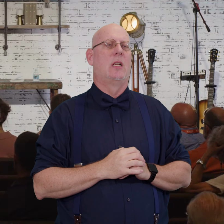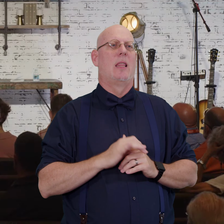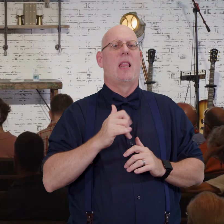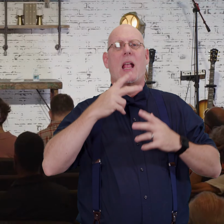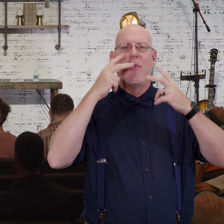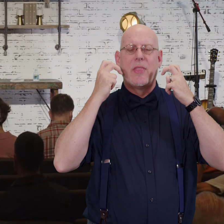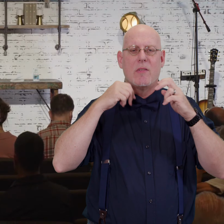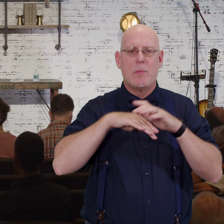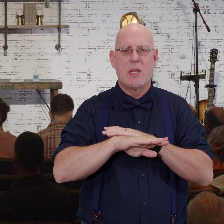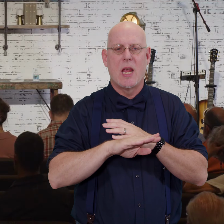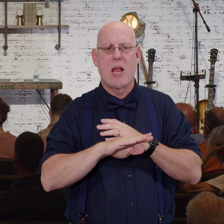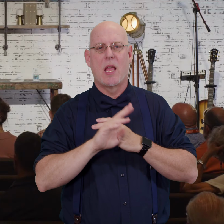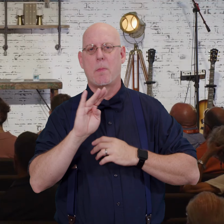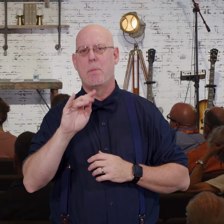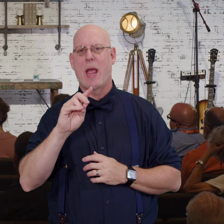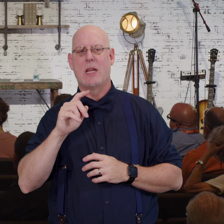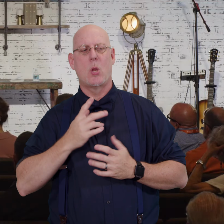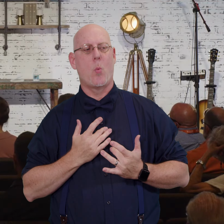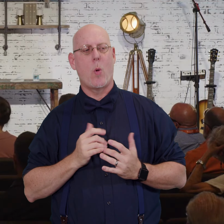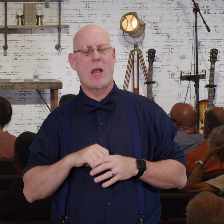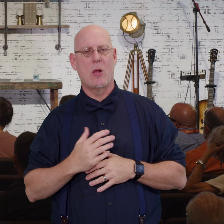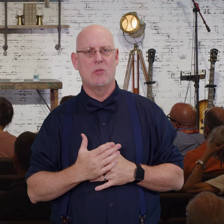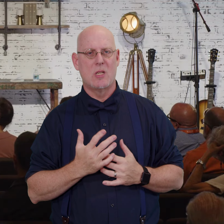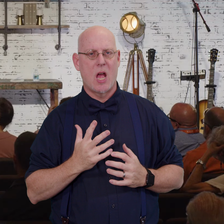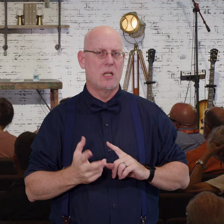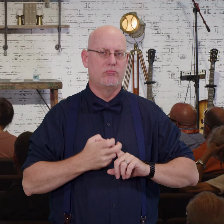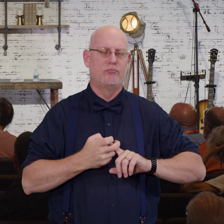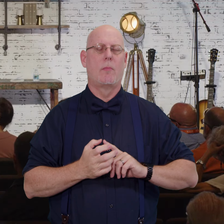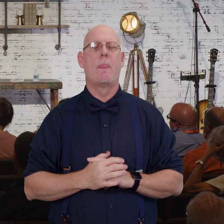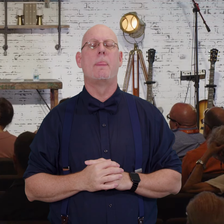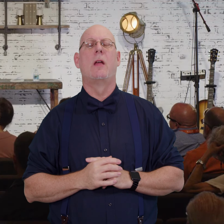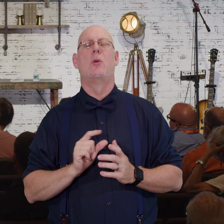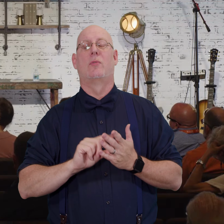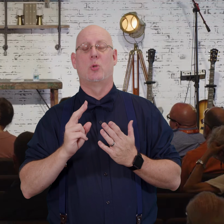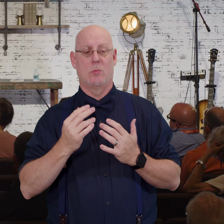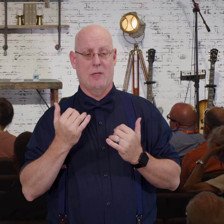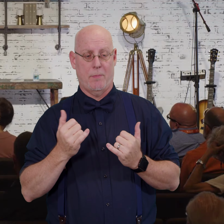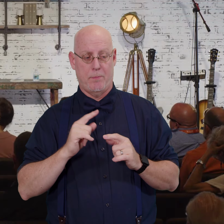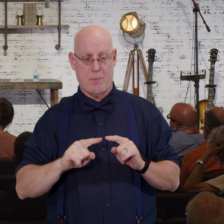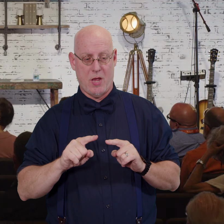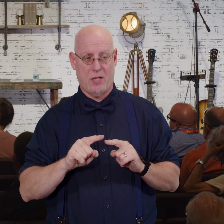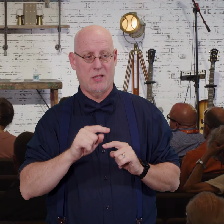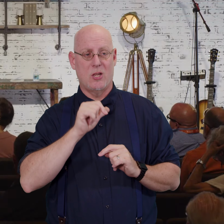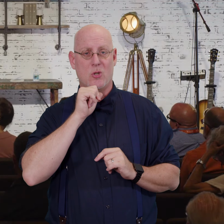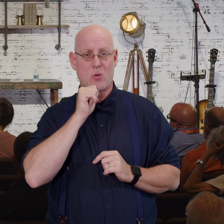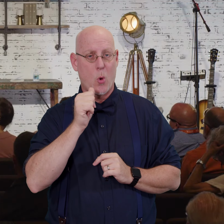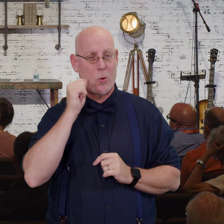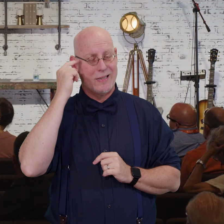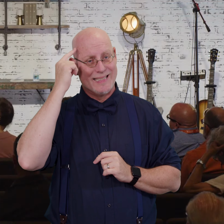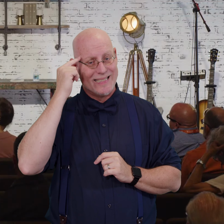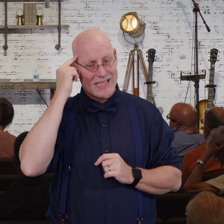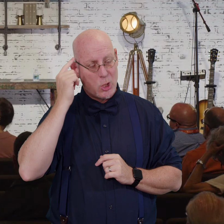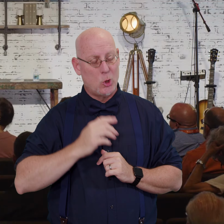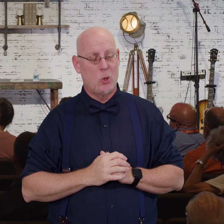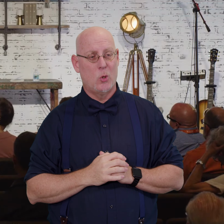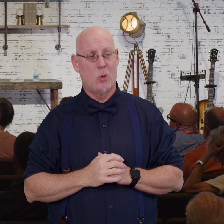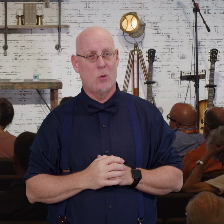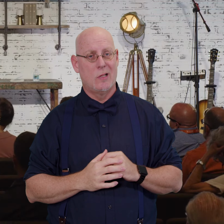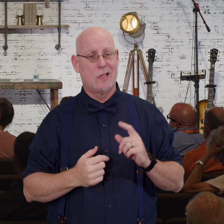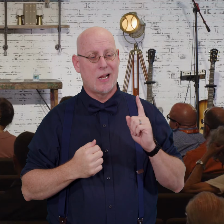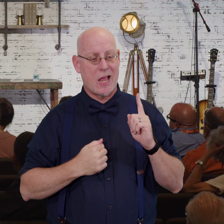in and the bandits that raid outside. Verse 2 now. But they do not consider